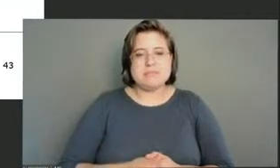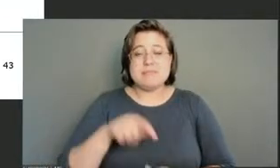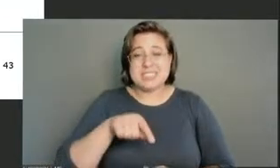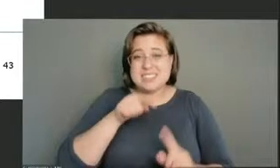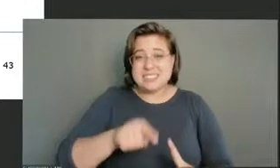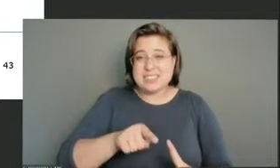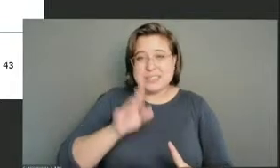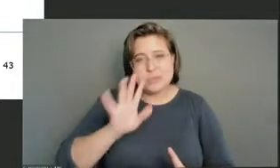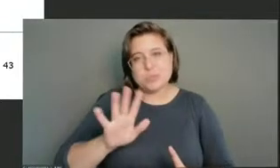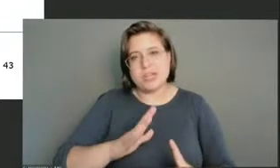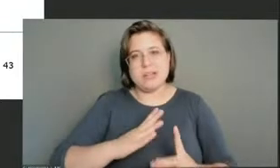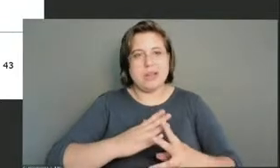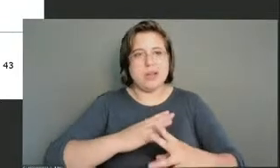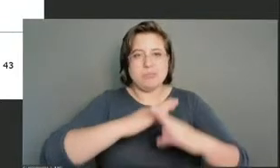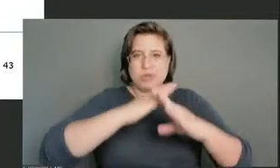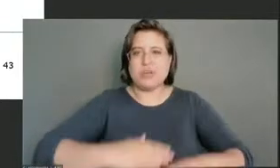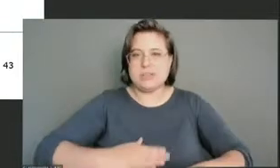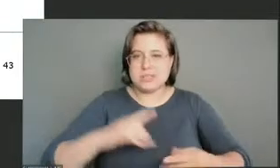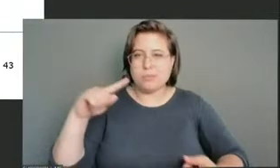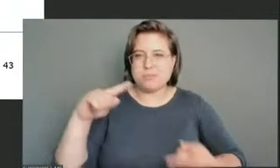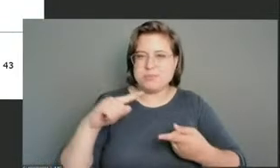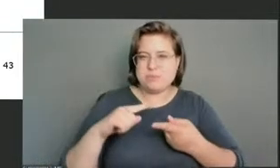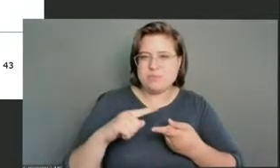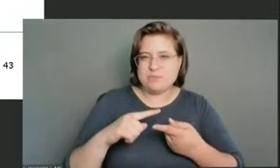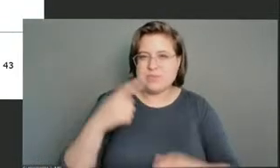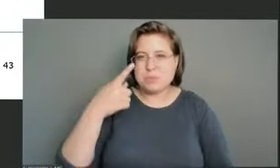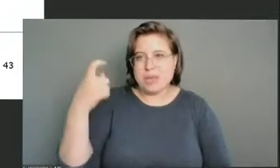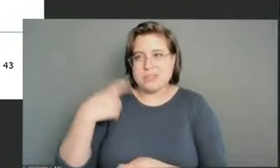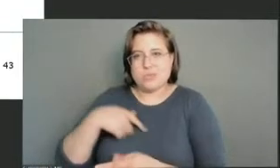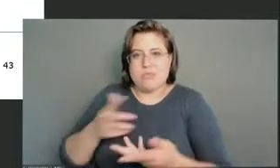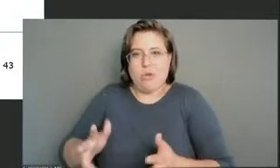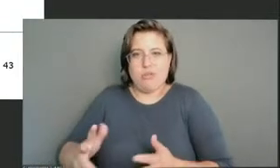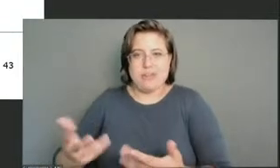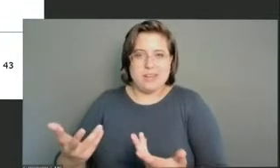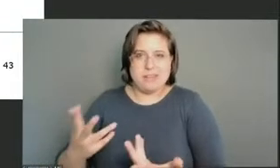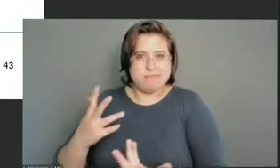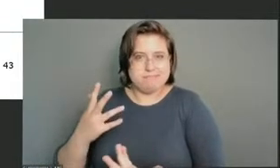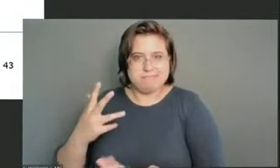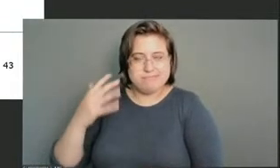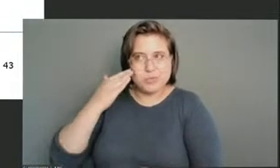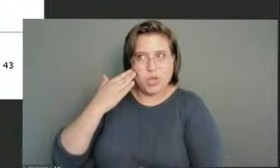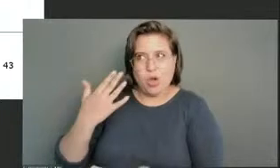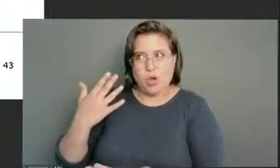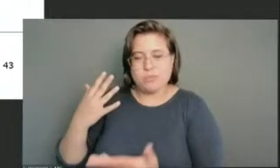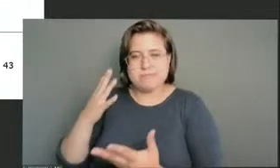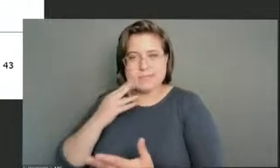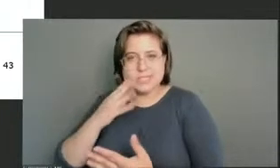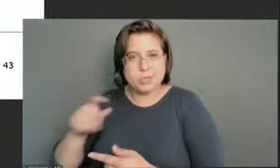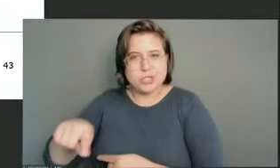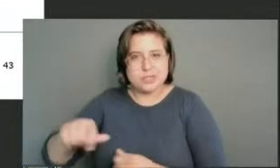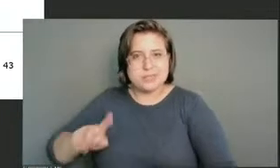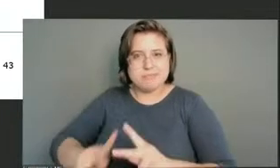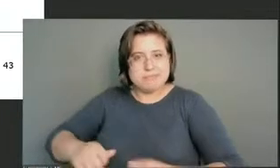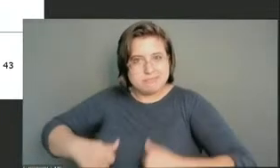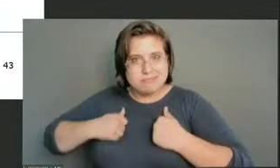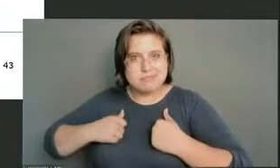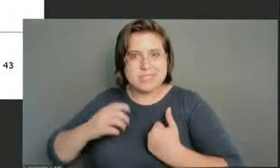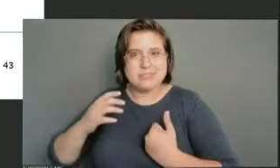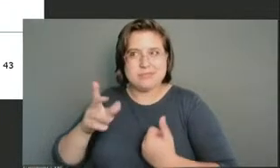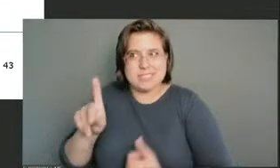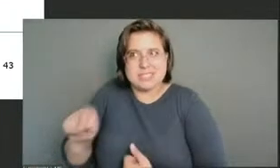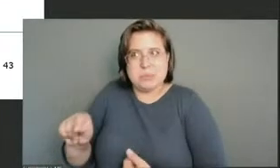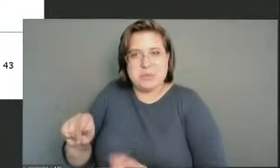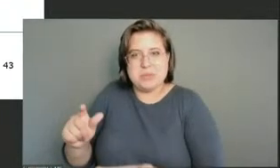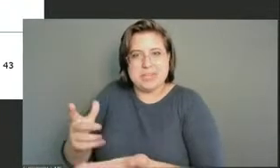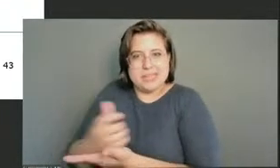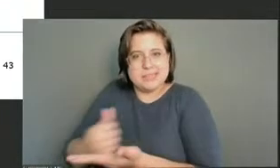barriers, given some of the valuable lessons that we have from people living with disabilities, and in trying to improve the